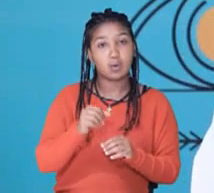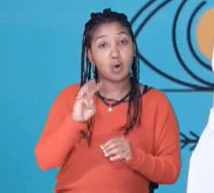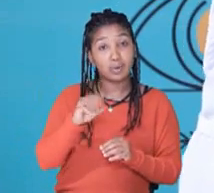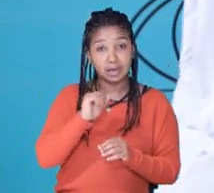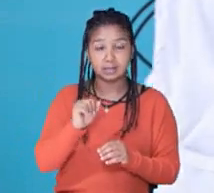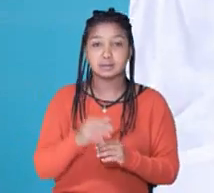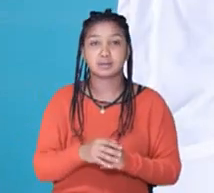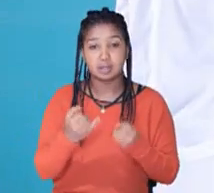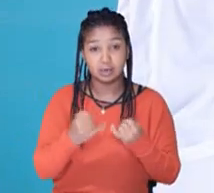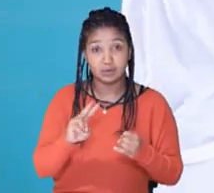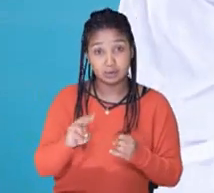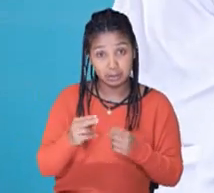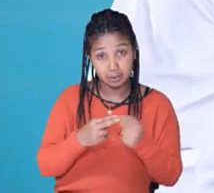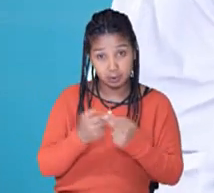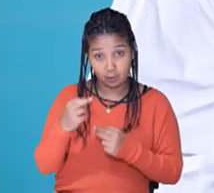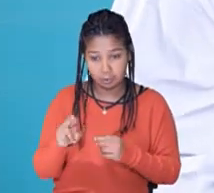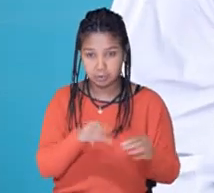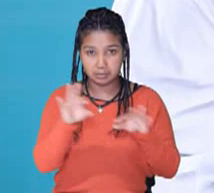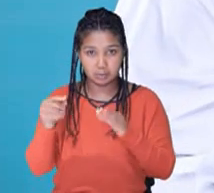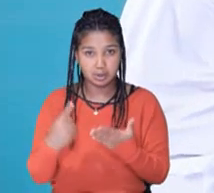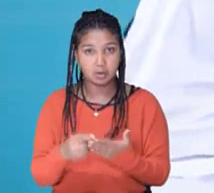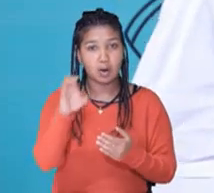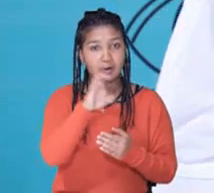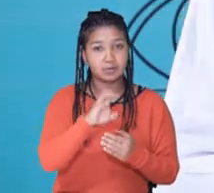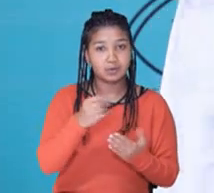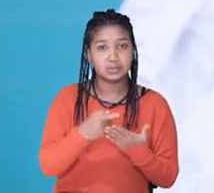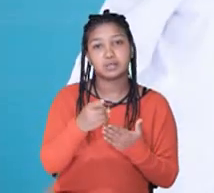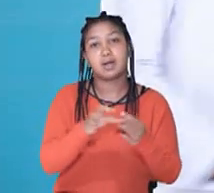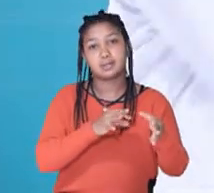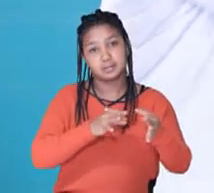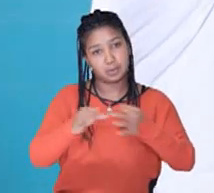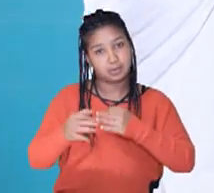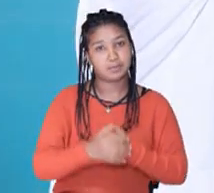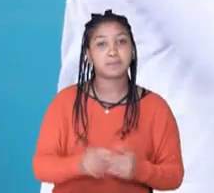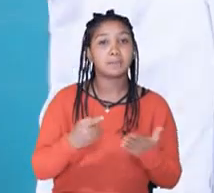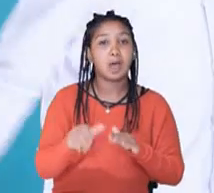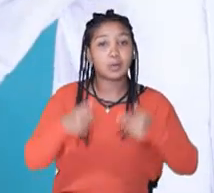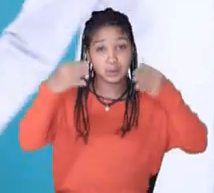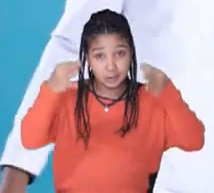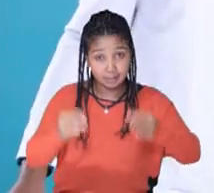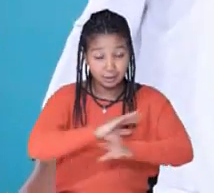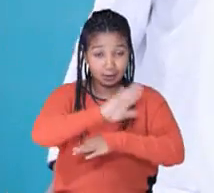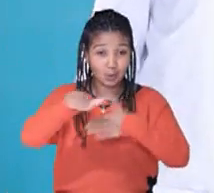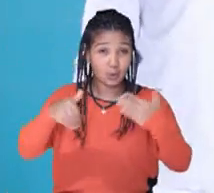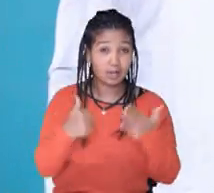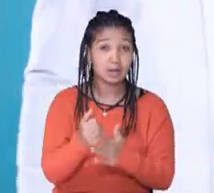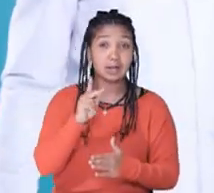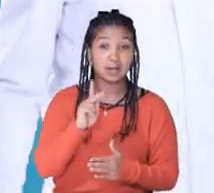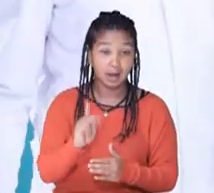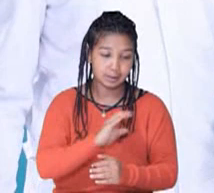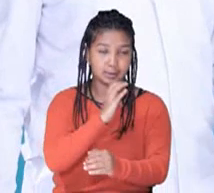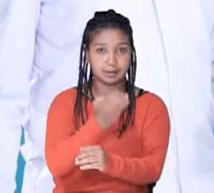linear velocity over r. So when you substitute here, you can find such an expression. This is how we determine the total